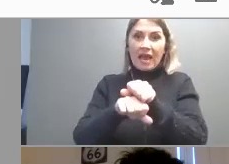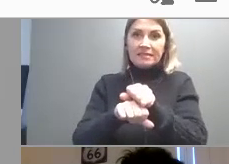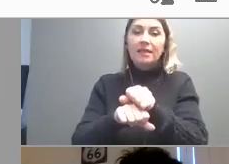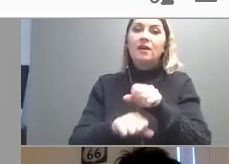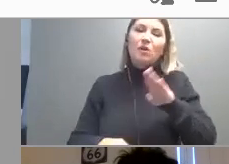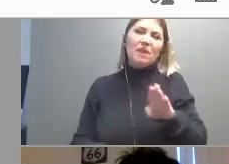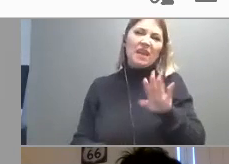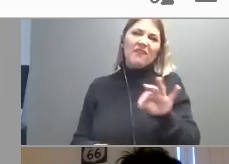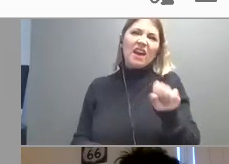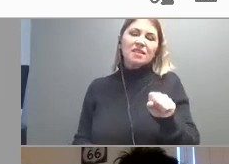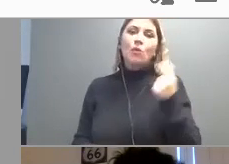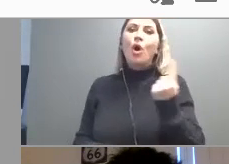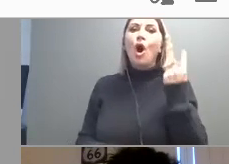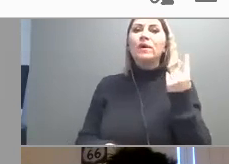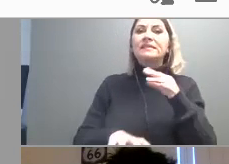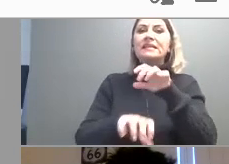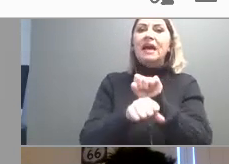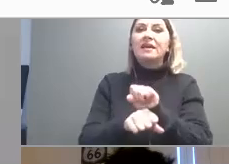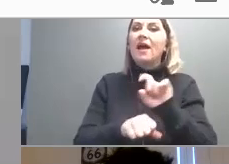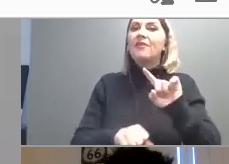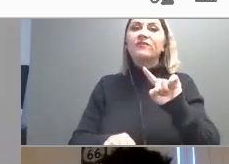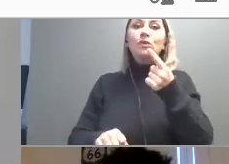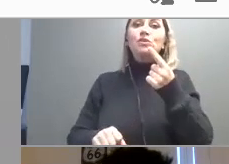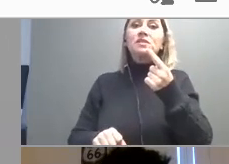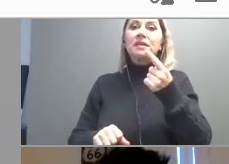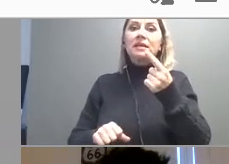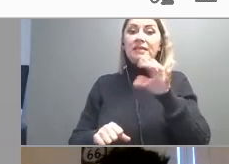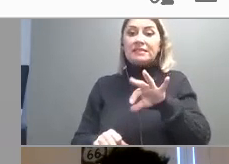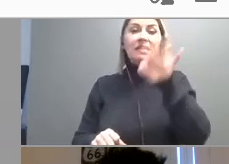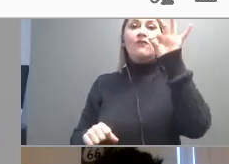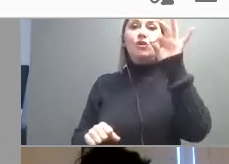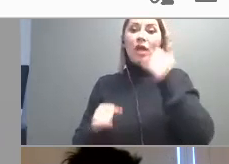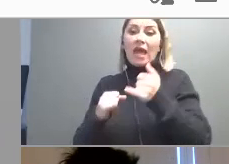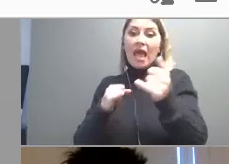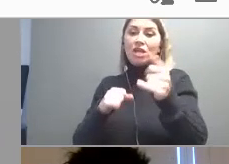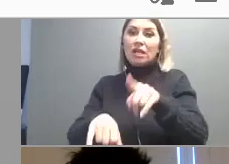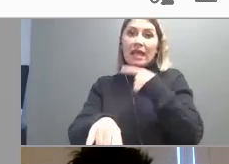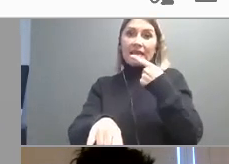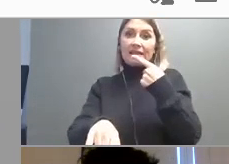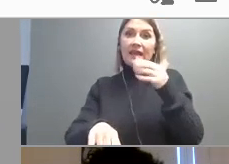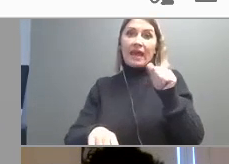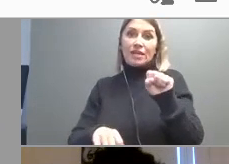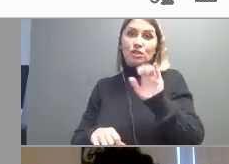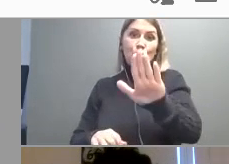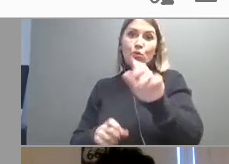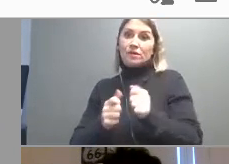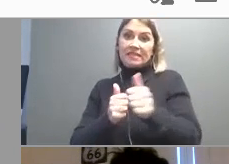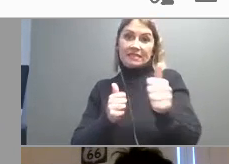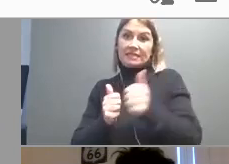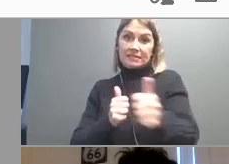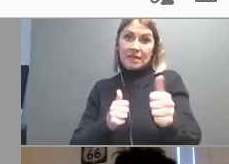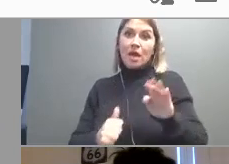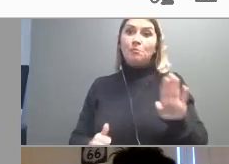BFS, Dijkstra would always assign the first discovered edge length as your distance, because